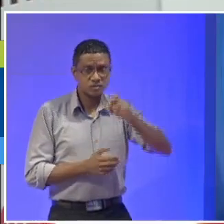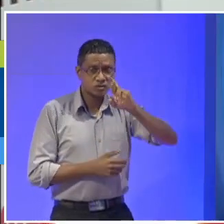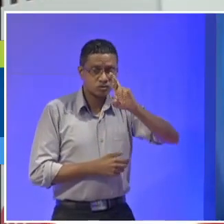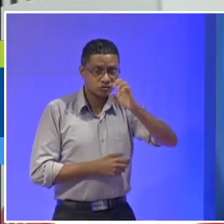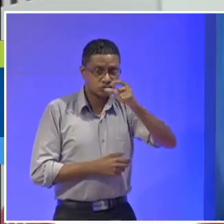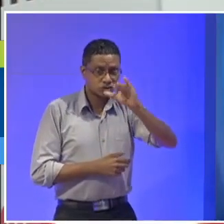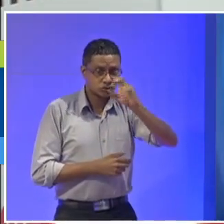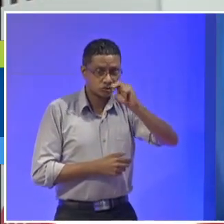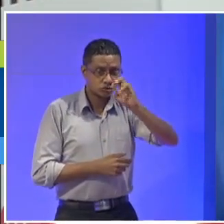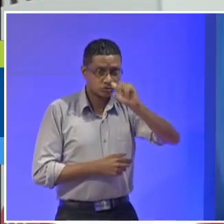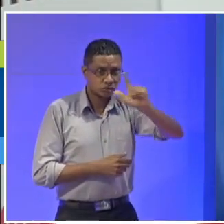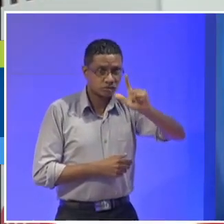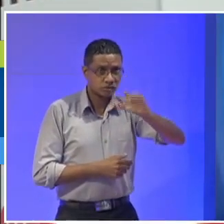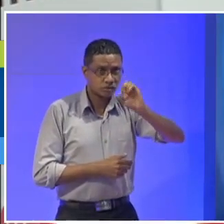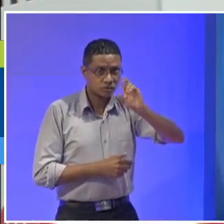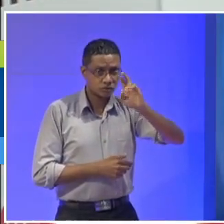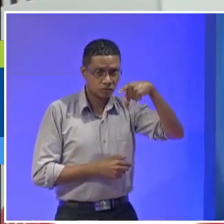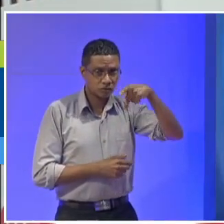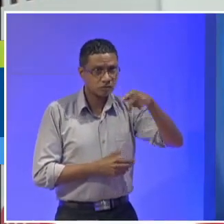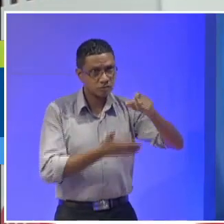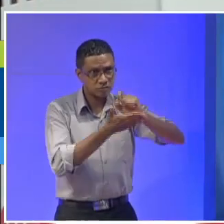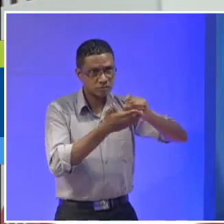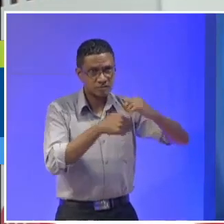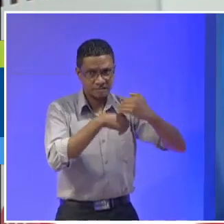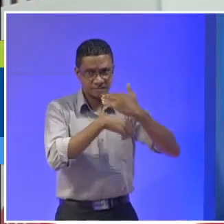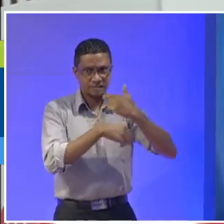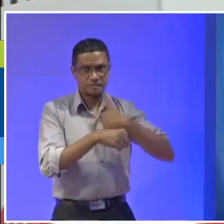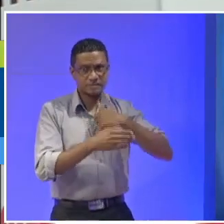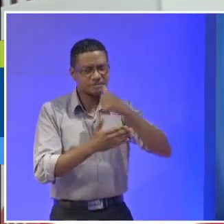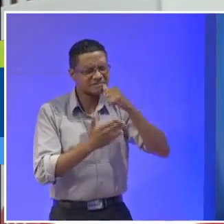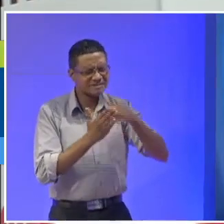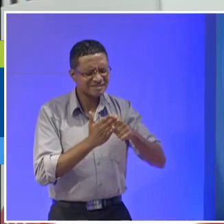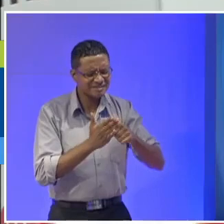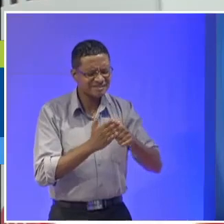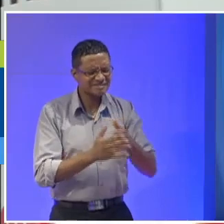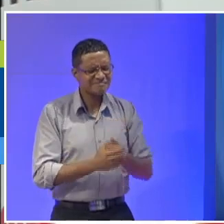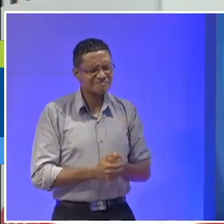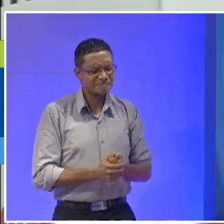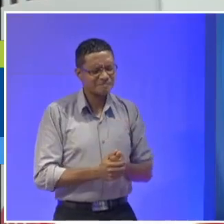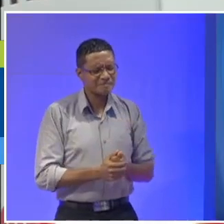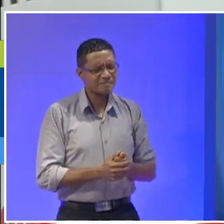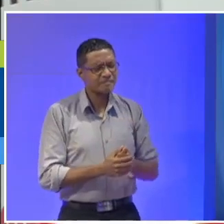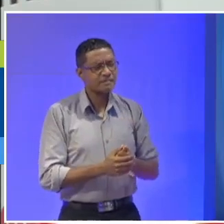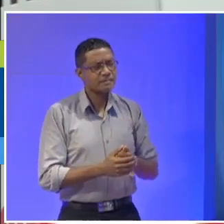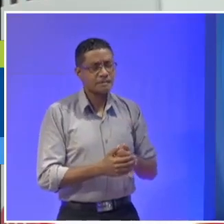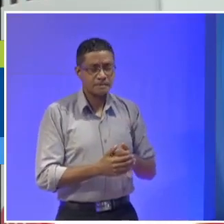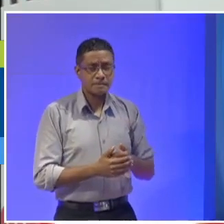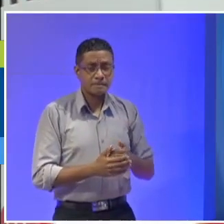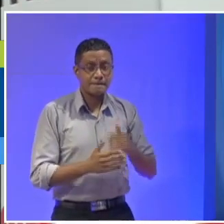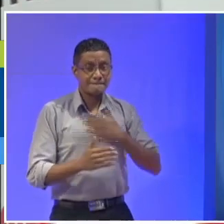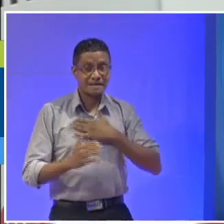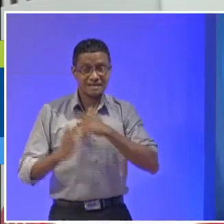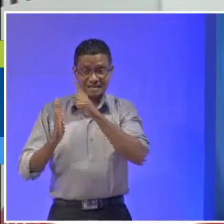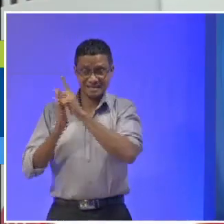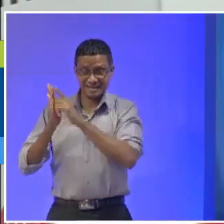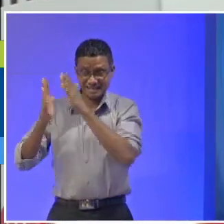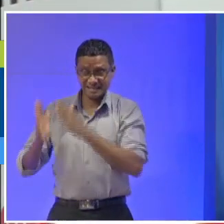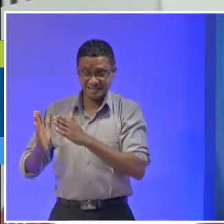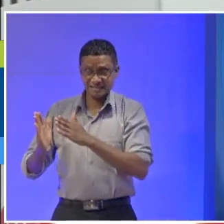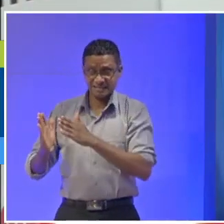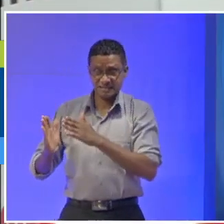corporation, the principal medical officer in that particular division, and my legal advisor has advised that within